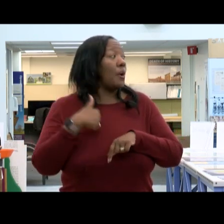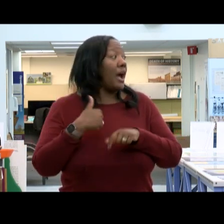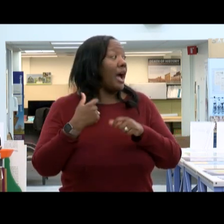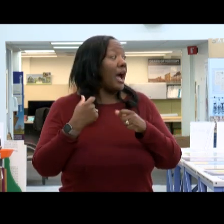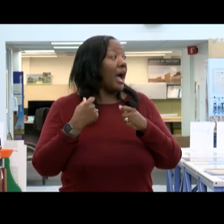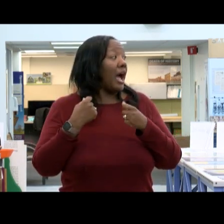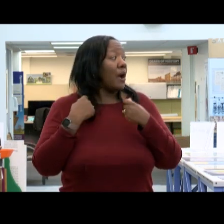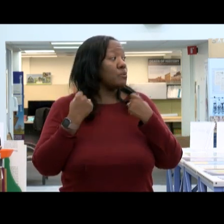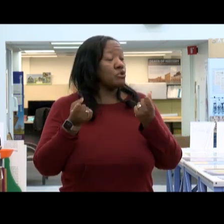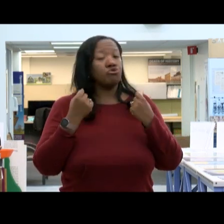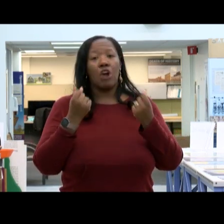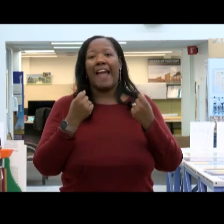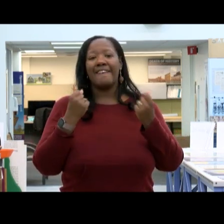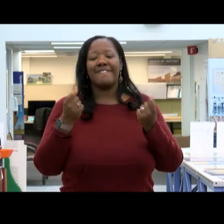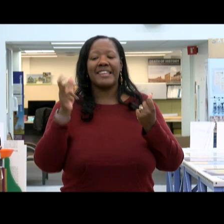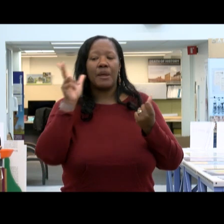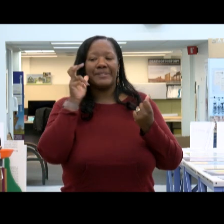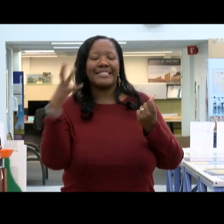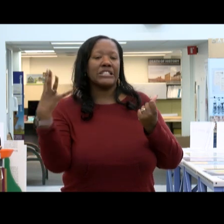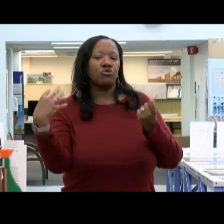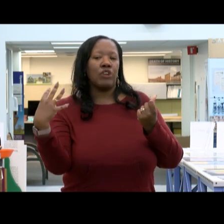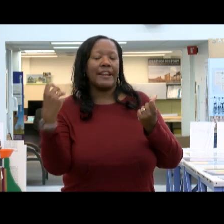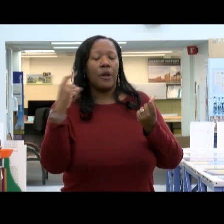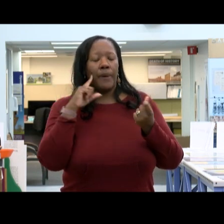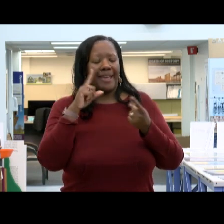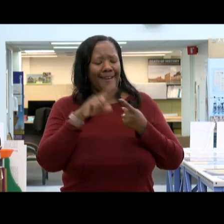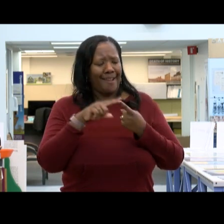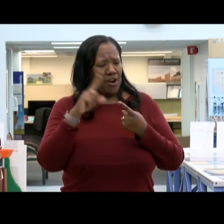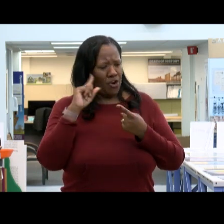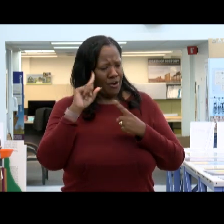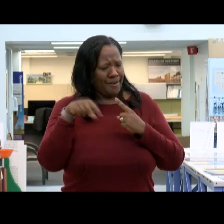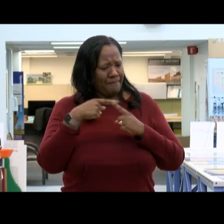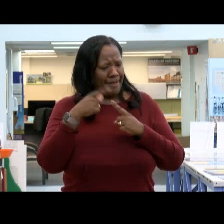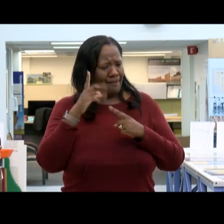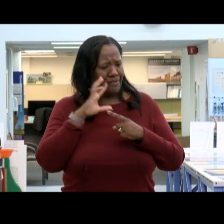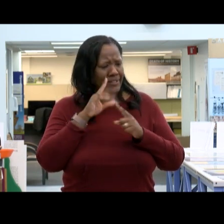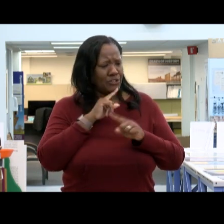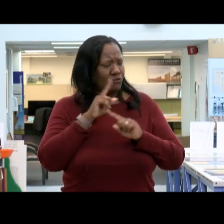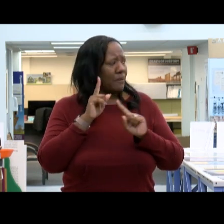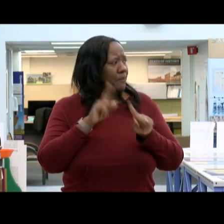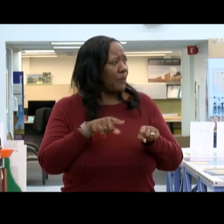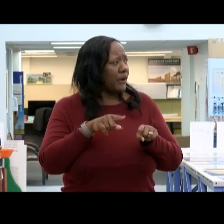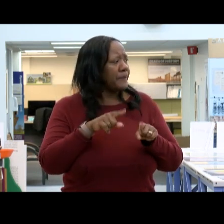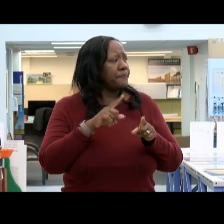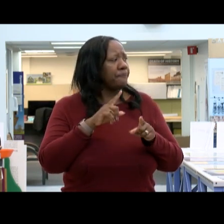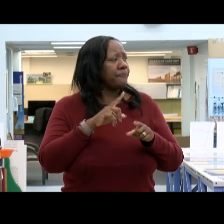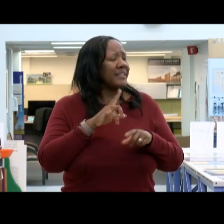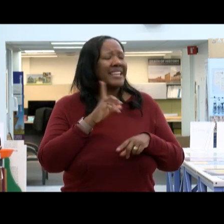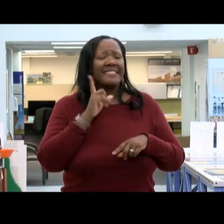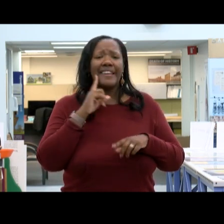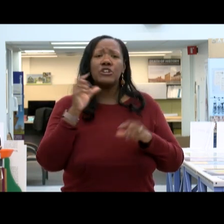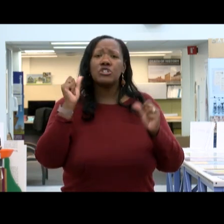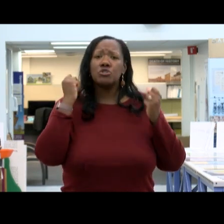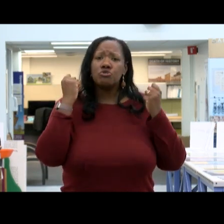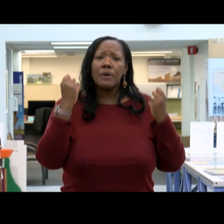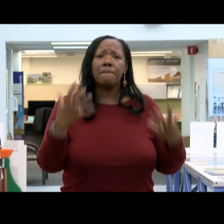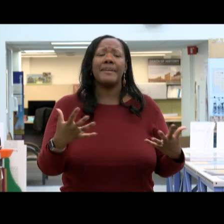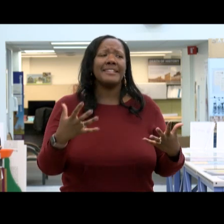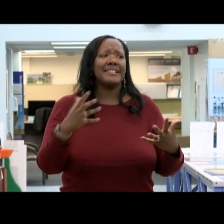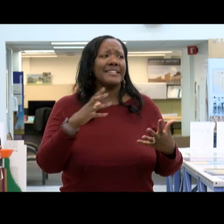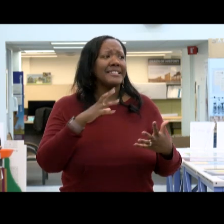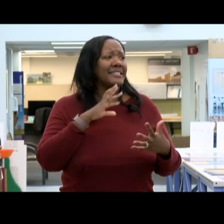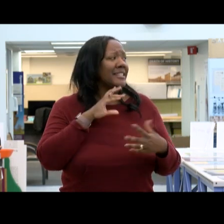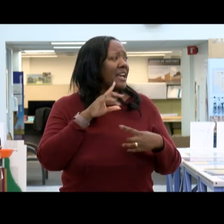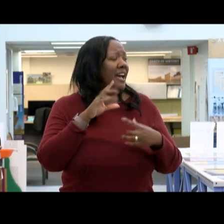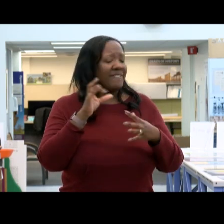heard about this report, this amazing amount, I'm going to get the number wrong, I'm sure, but it is a tremendous amount of these